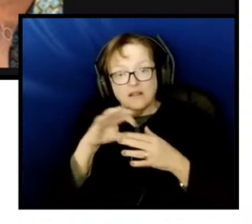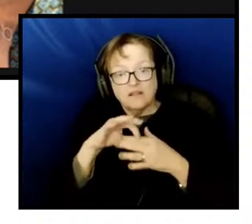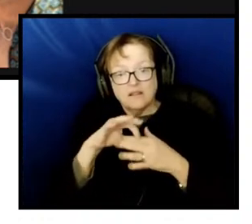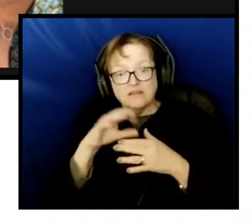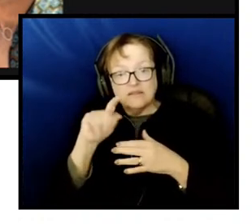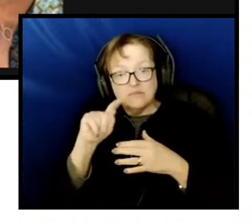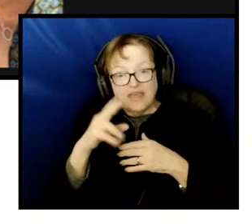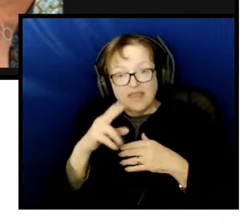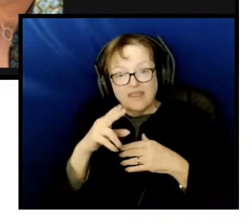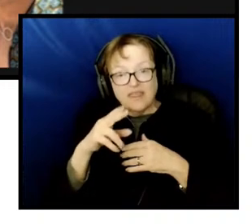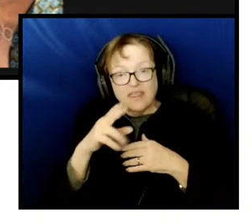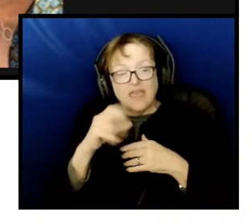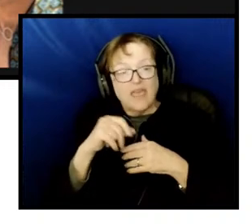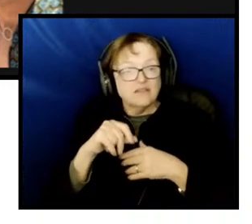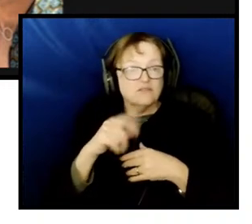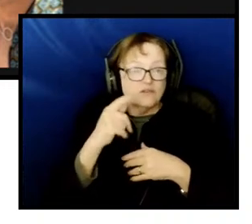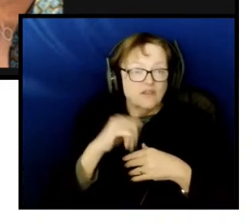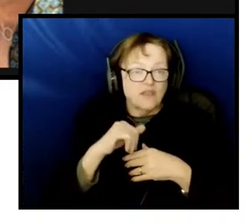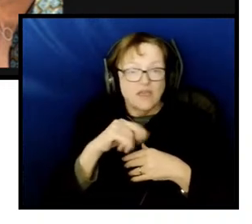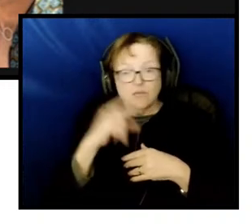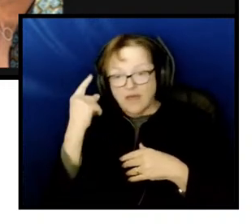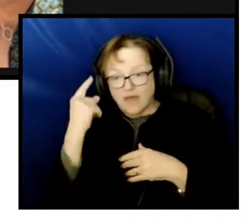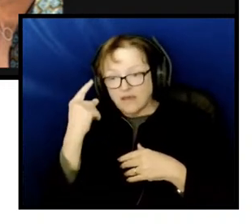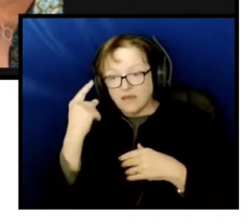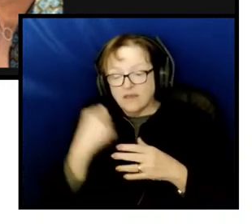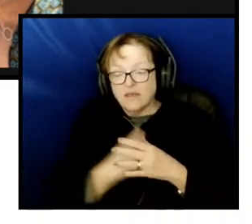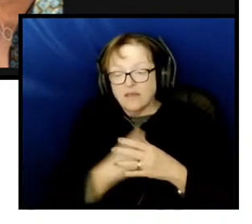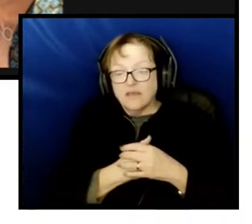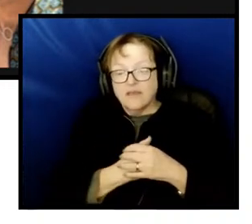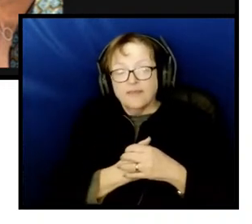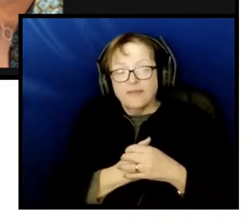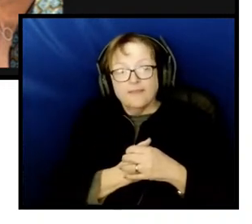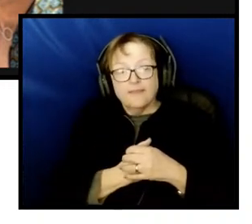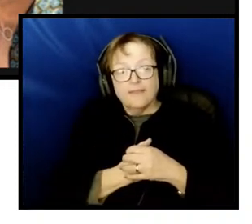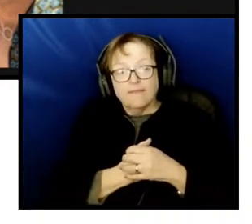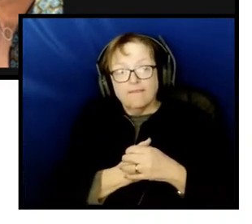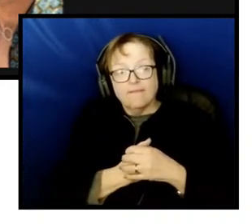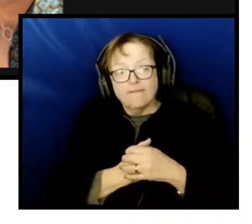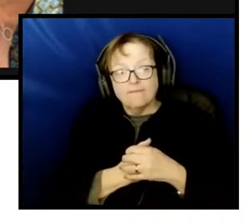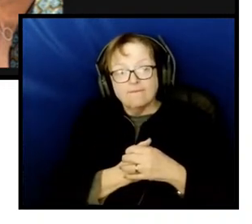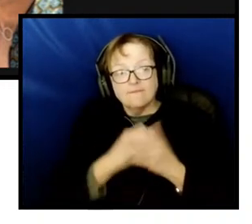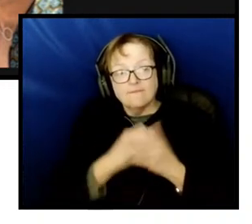and also queer and also Black, a lot of times